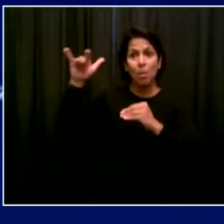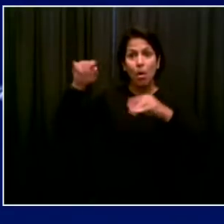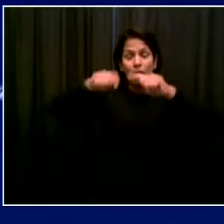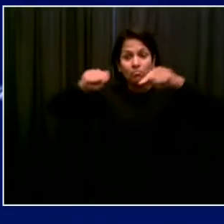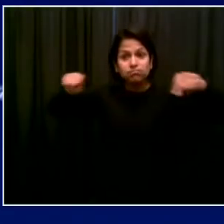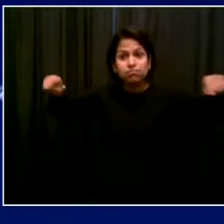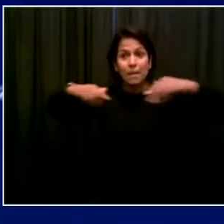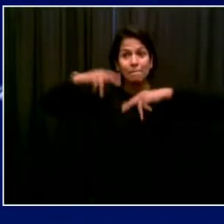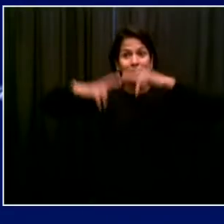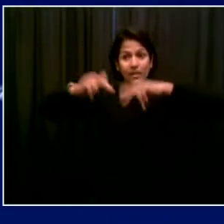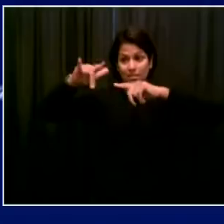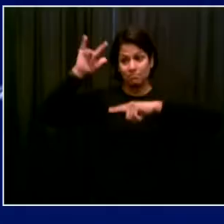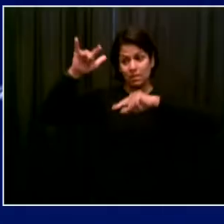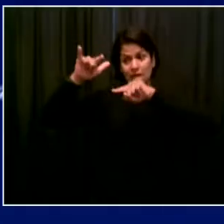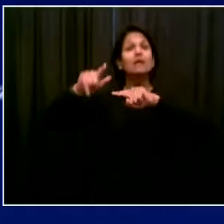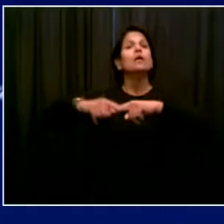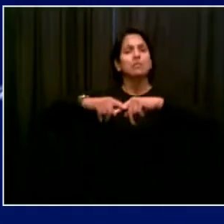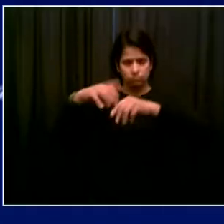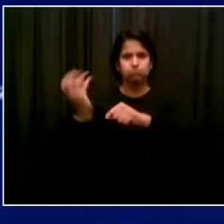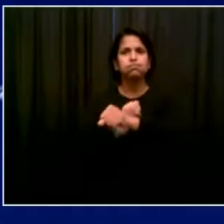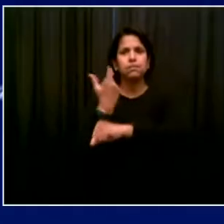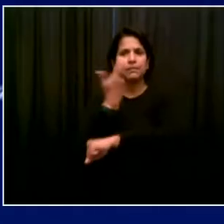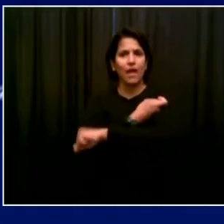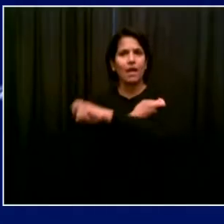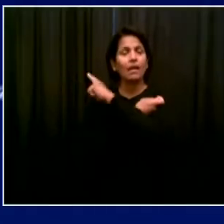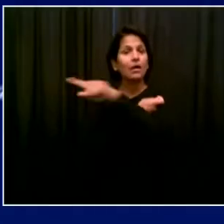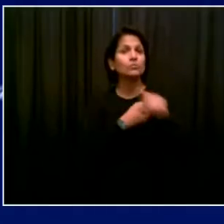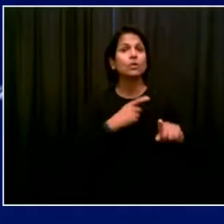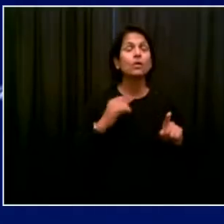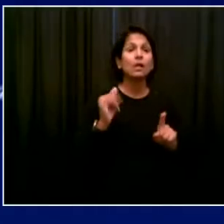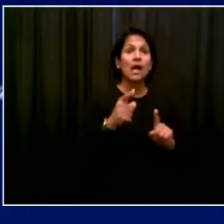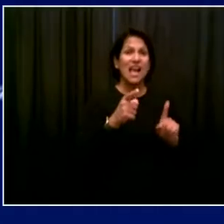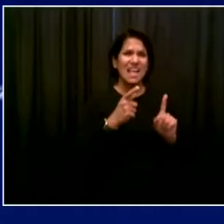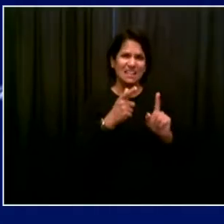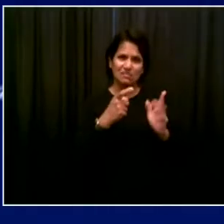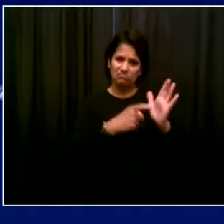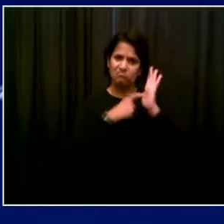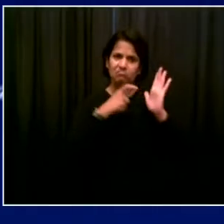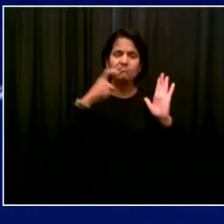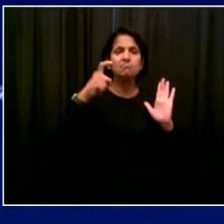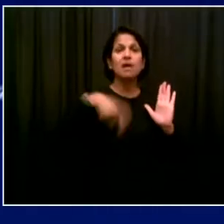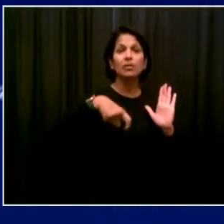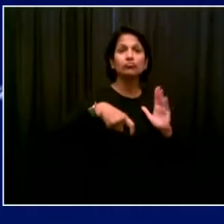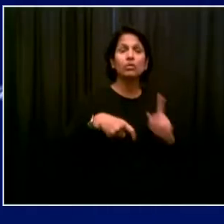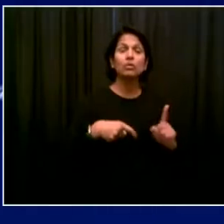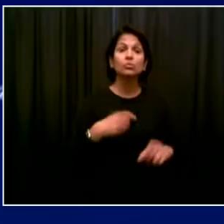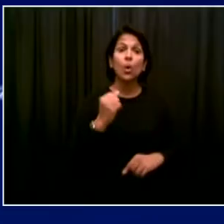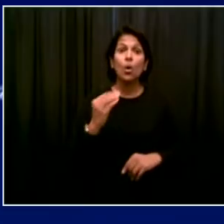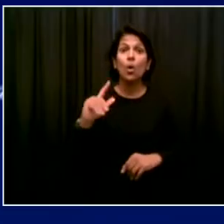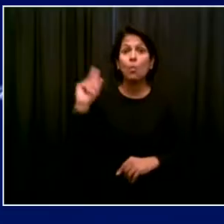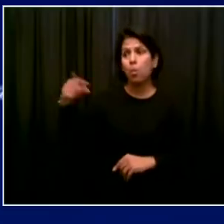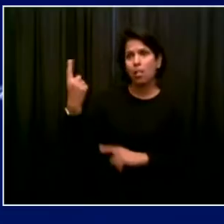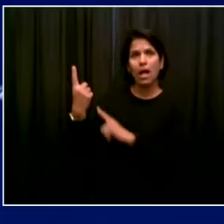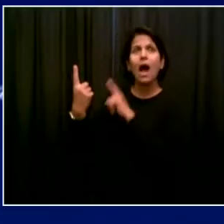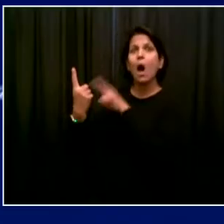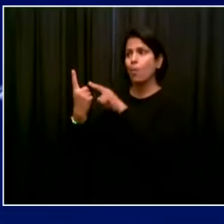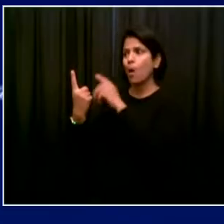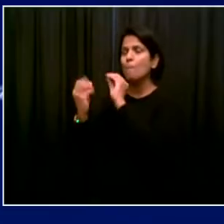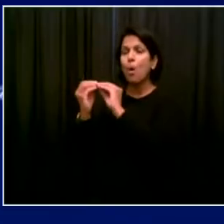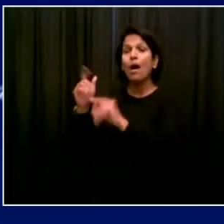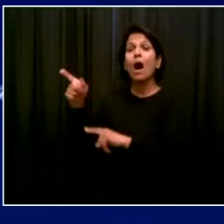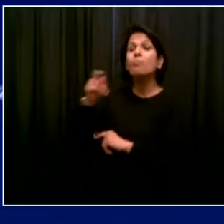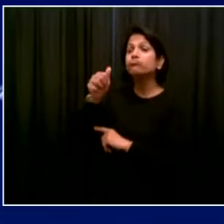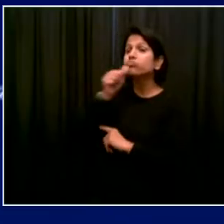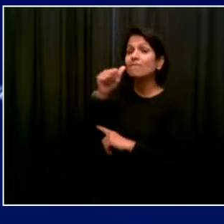will continue to see more and more organizations adopt vaccination requirements in the coming week. Every day,